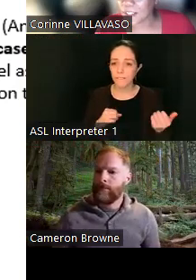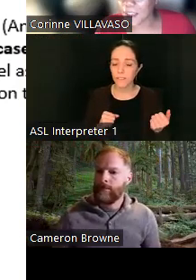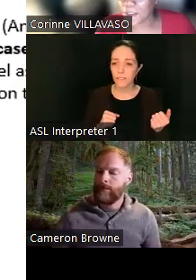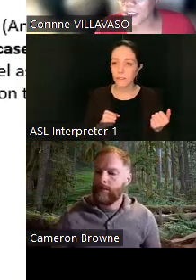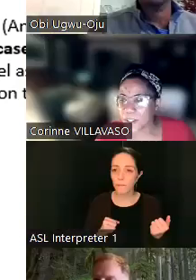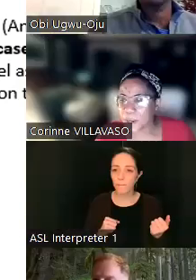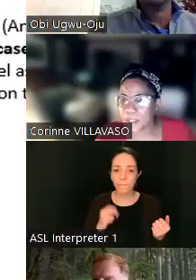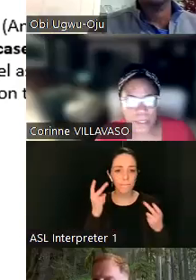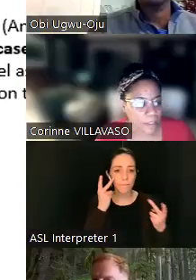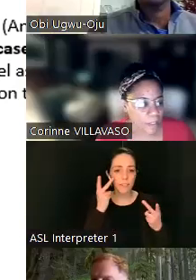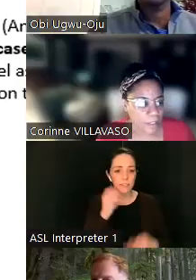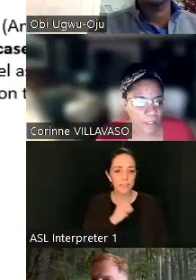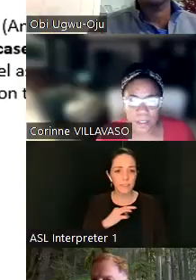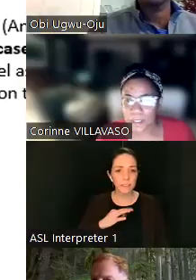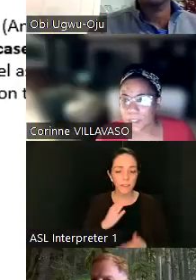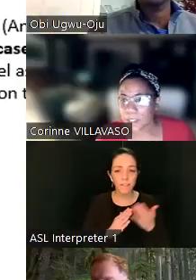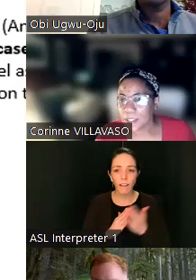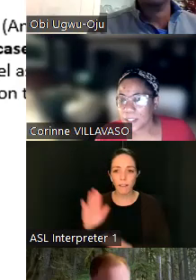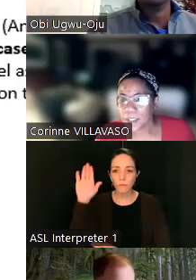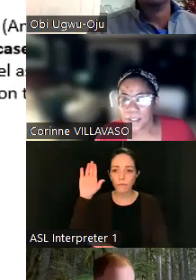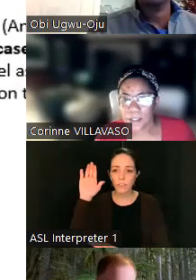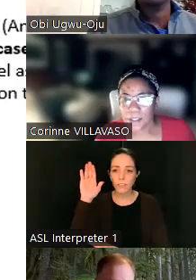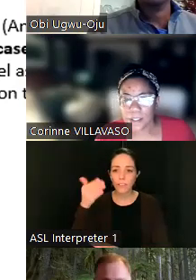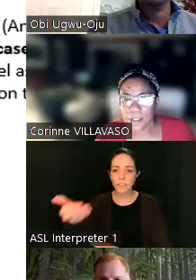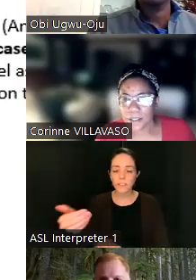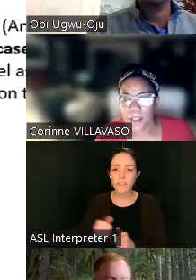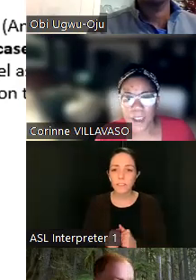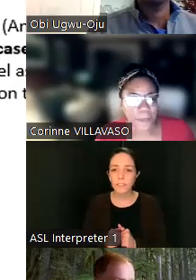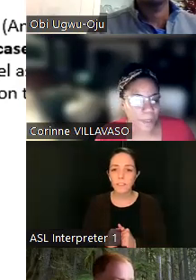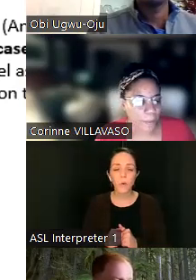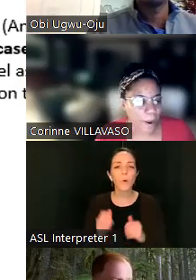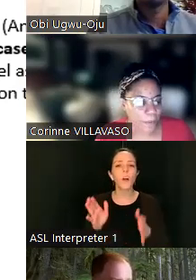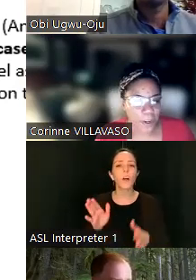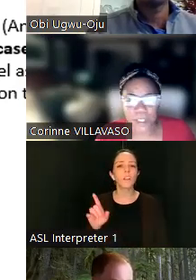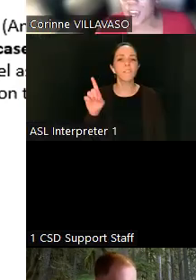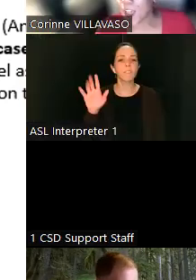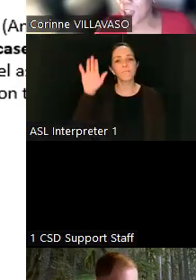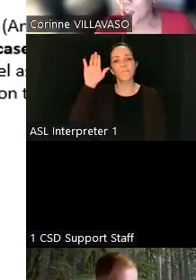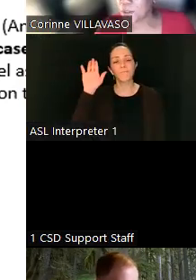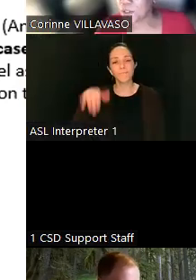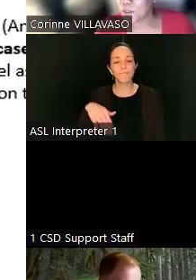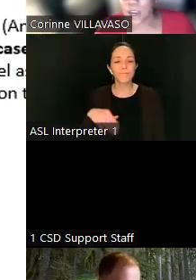I see staff hand is raised. Just left it up, sorry. Okay, no problem, no worries.